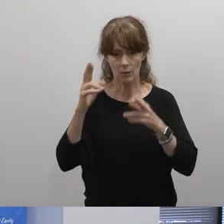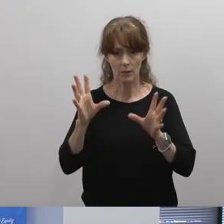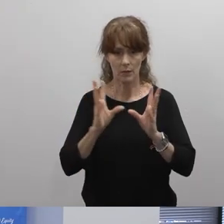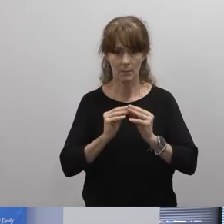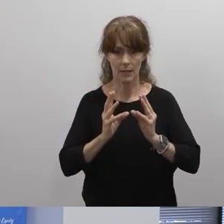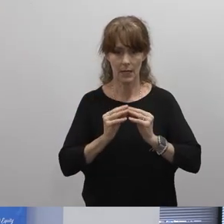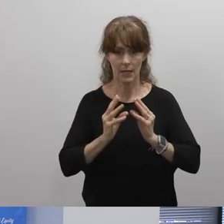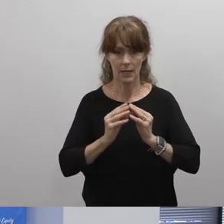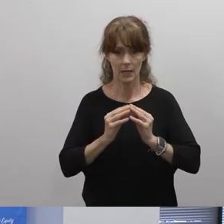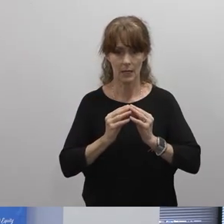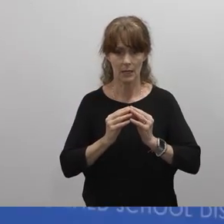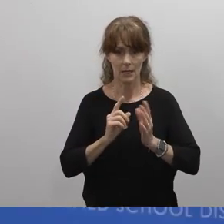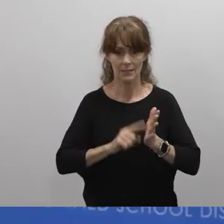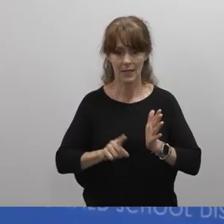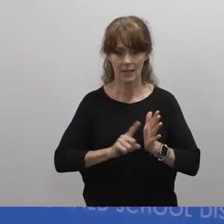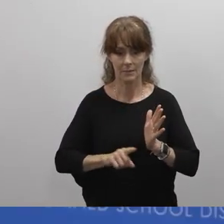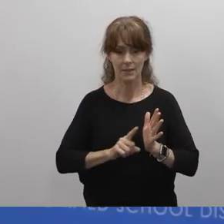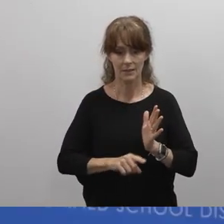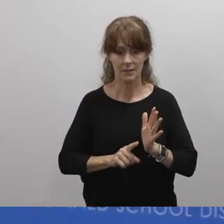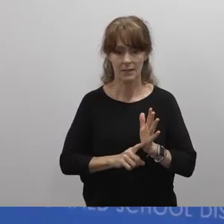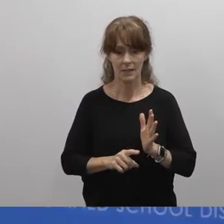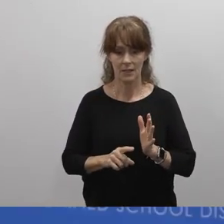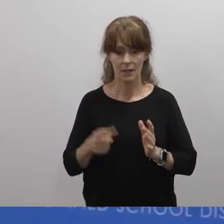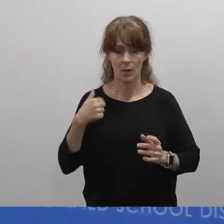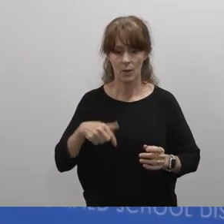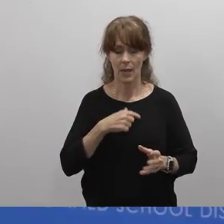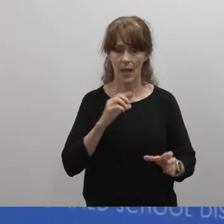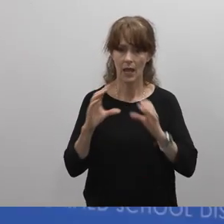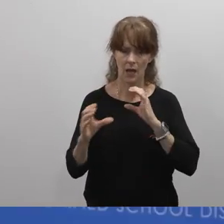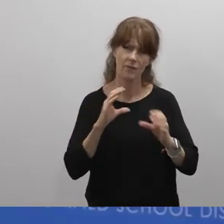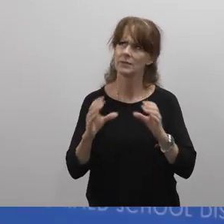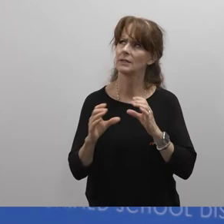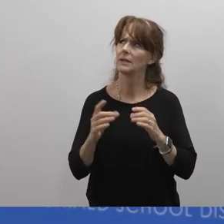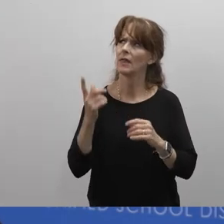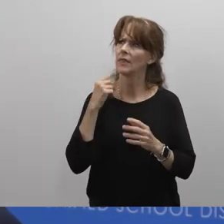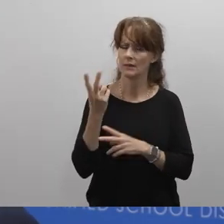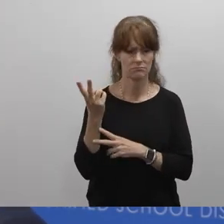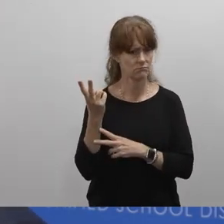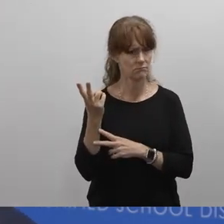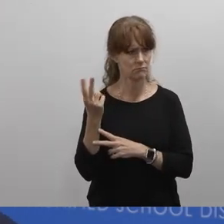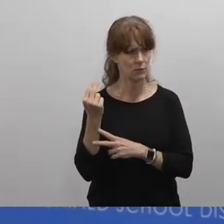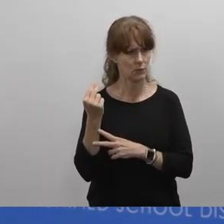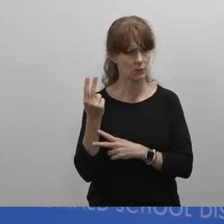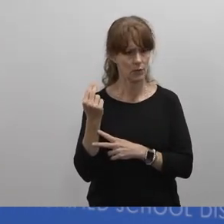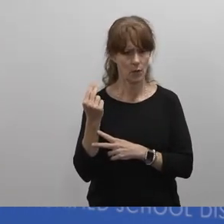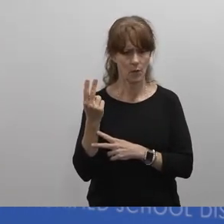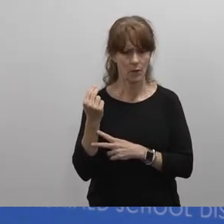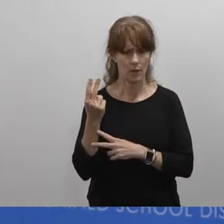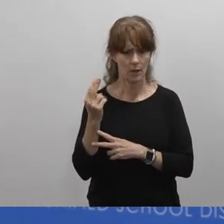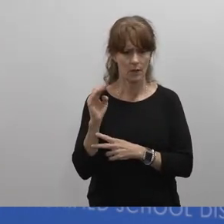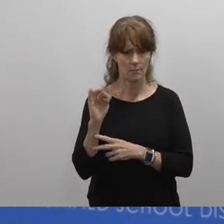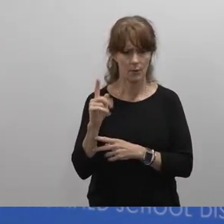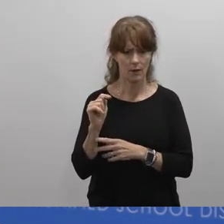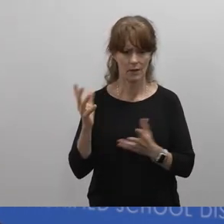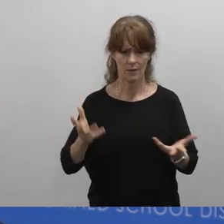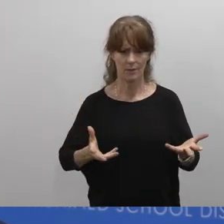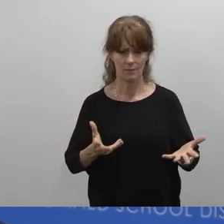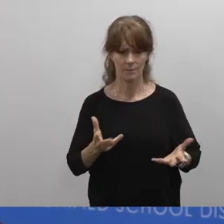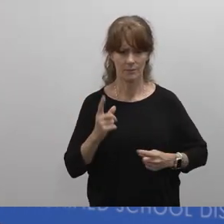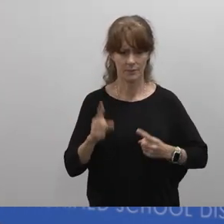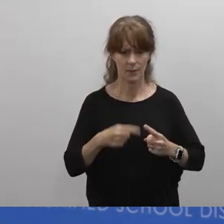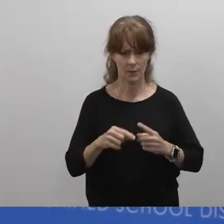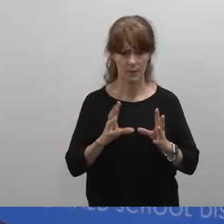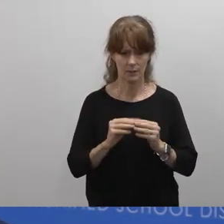committee assignments. Mm-hmm. Yes. Right? We had a conversation, I think, 2 years. Is Brent still here? 2 years ago, Brent, like, okay, when were